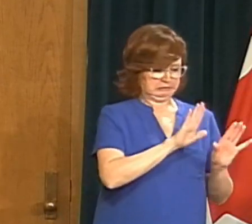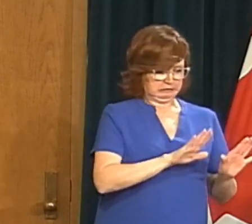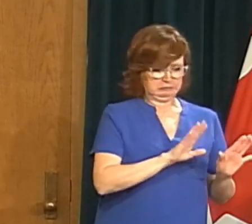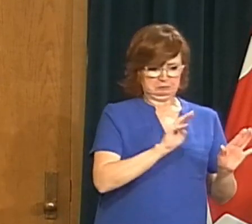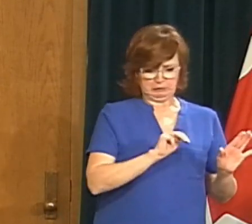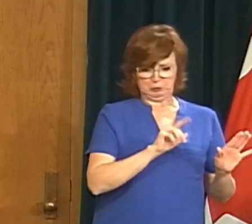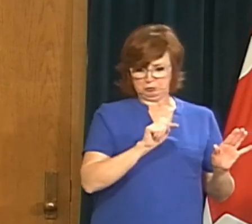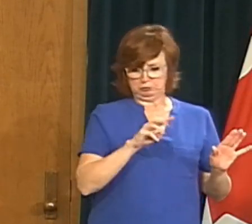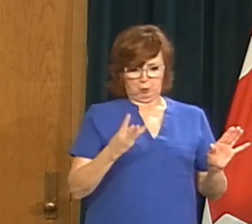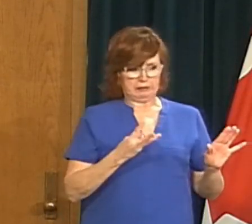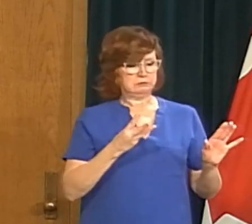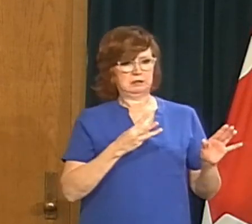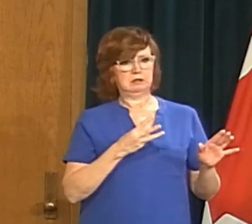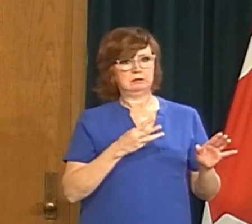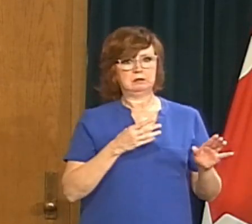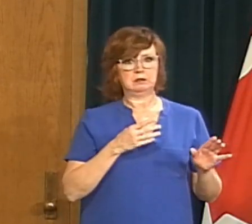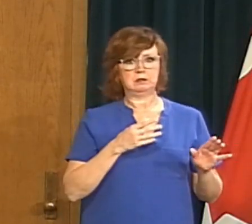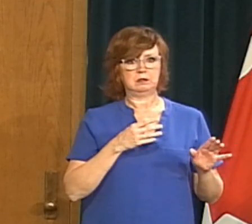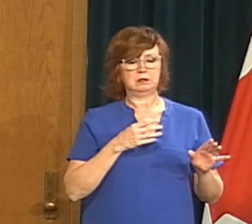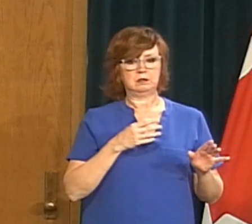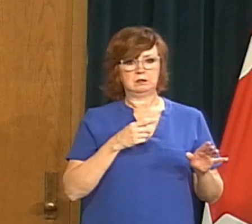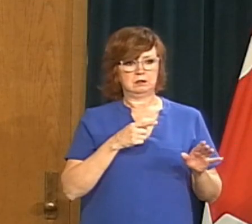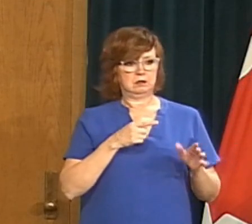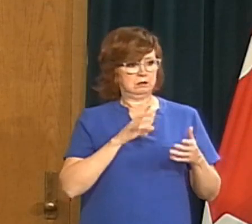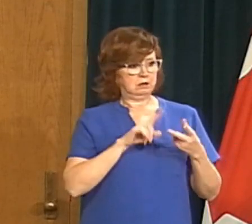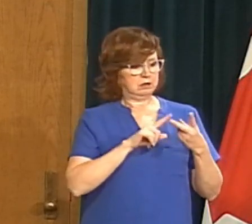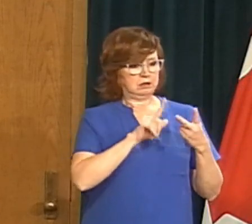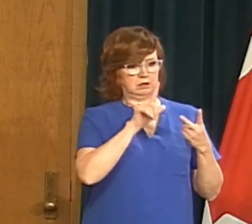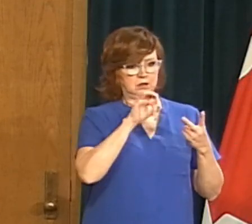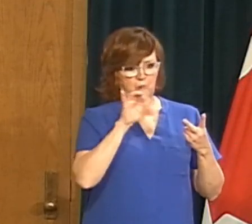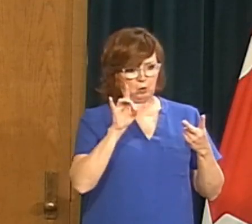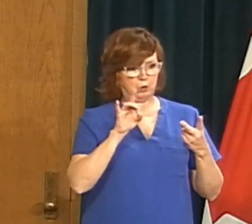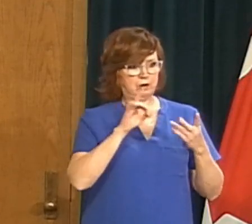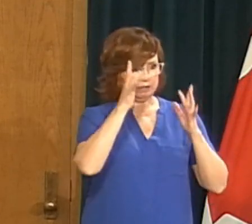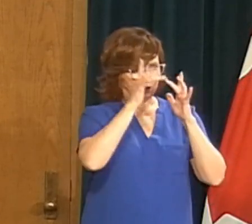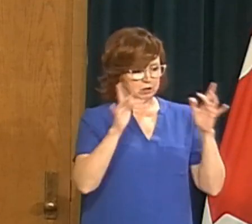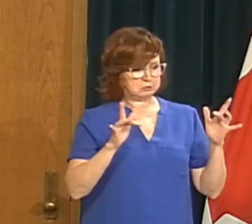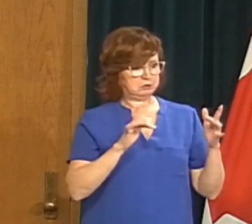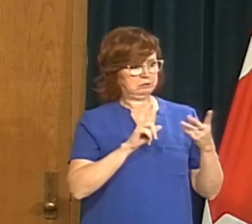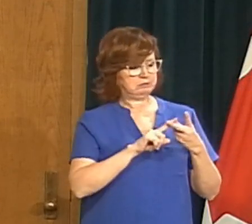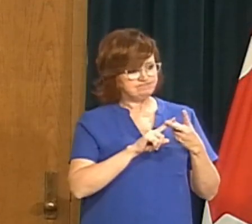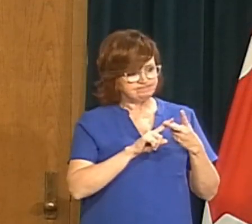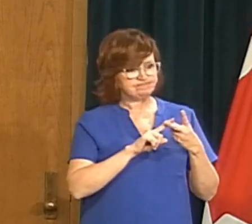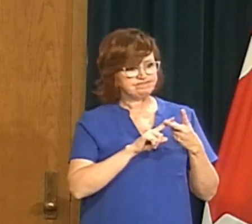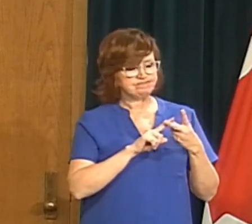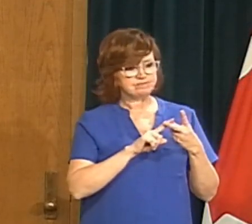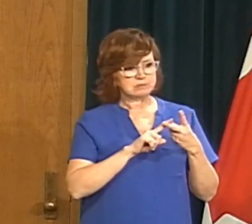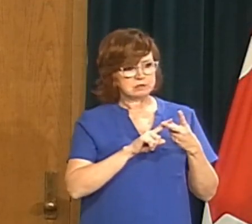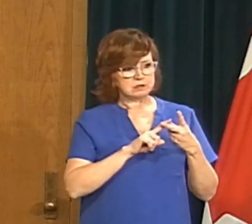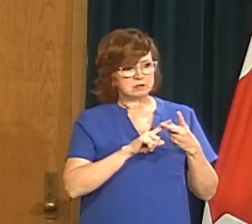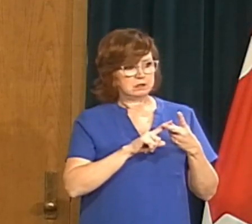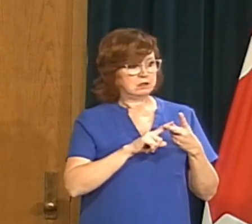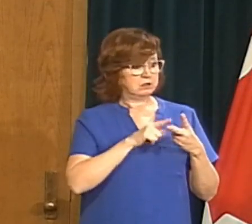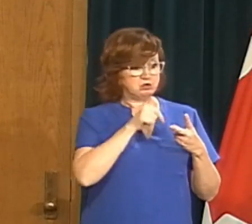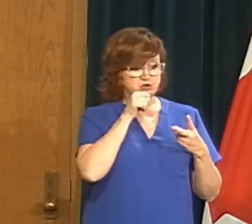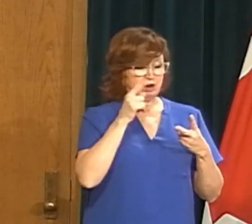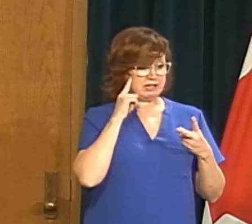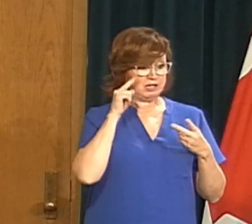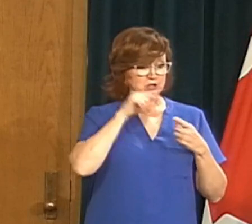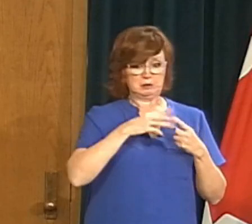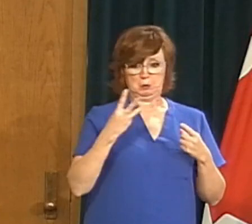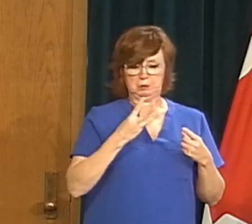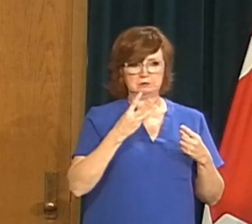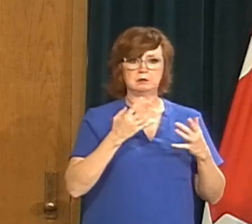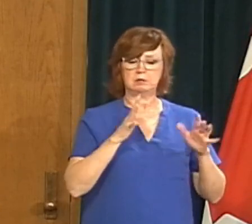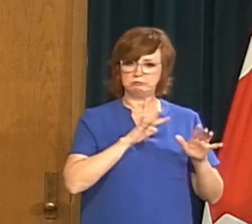in the Lloydminster Hospital and the cluster or the outbreak that we have there. But we have a hold of it now, and we most